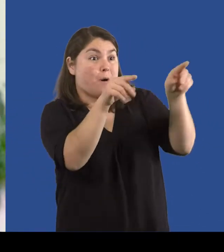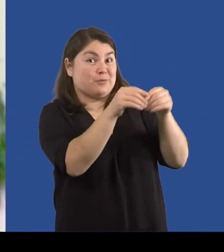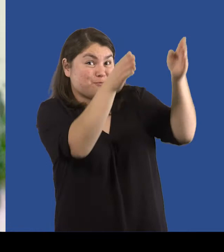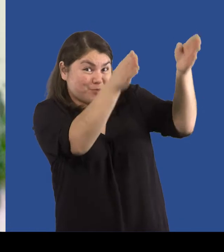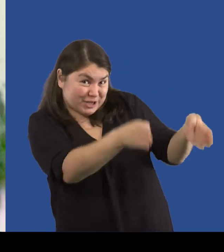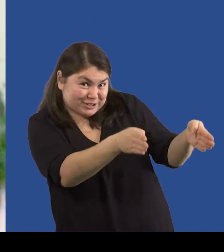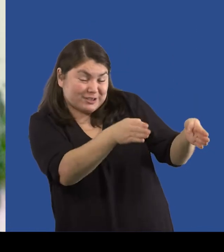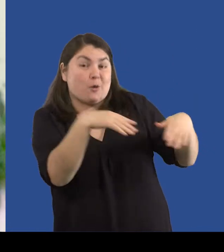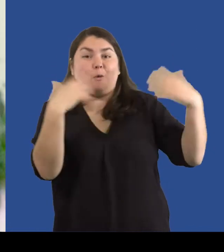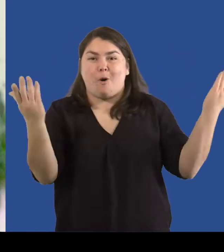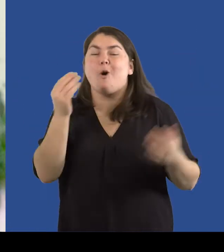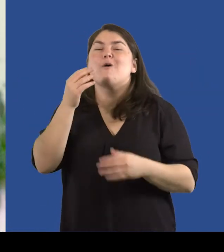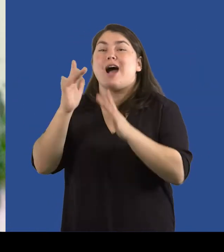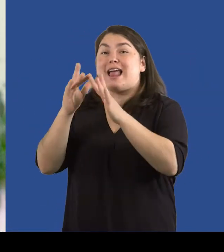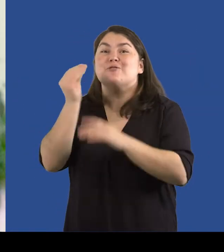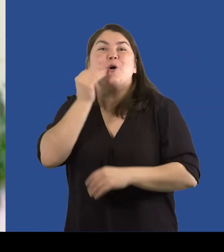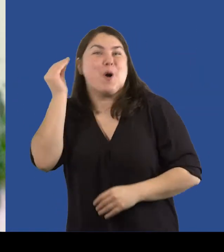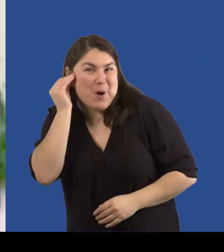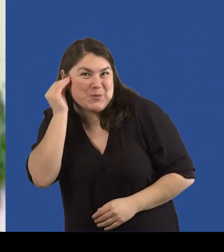online at home.